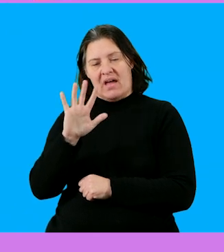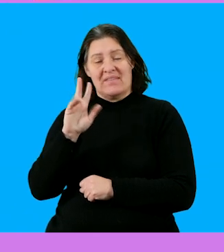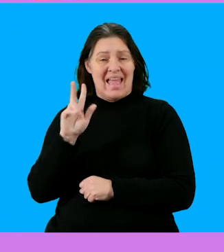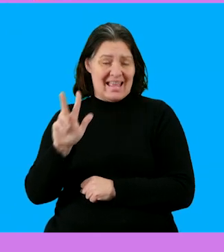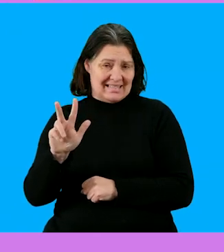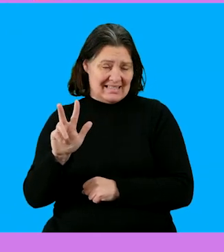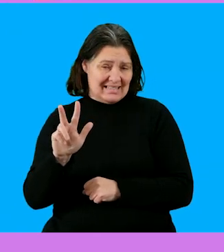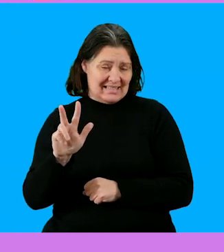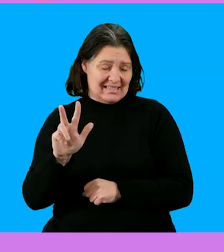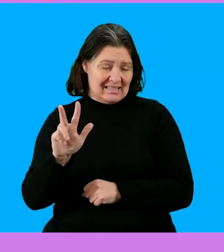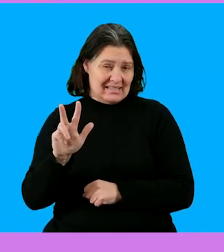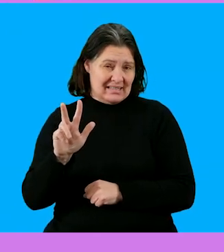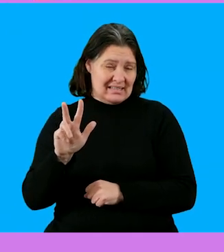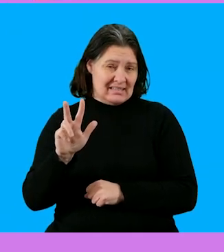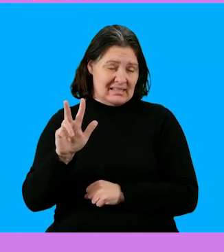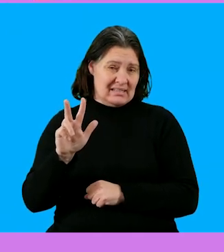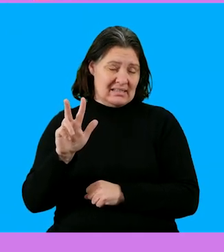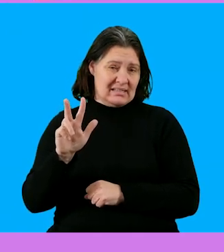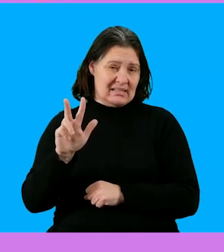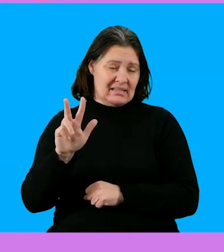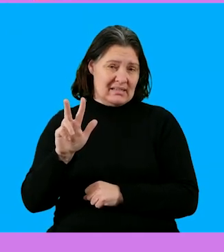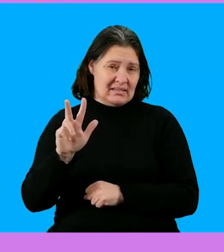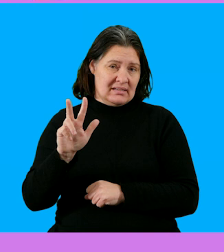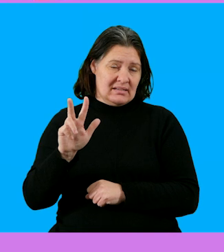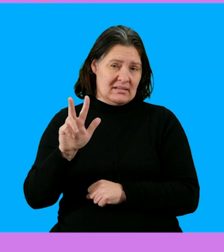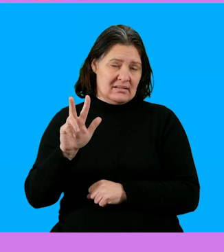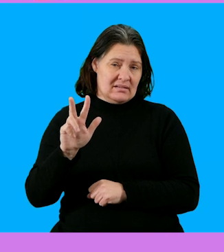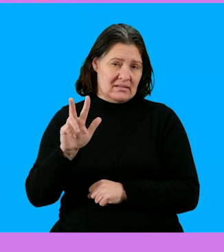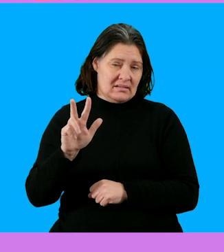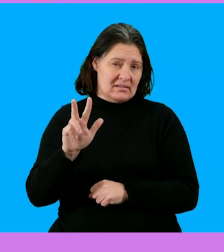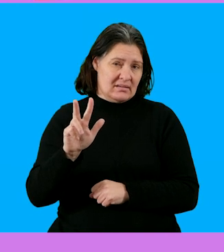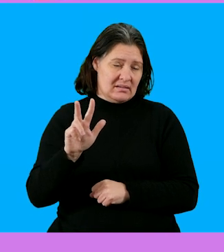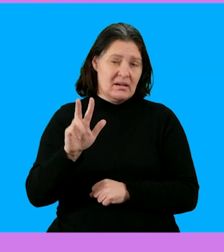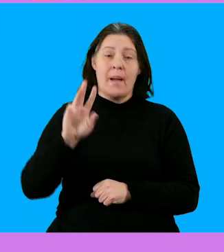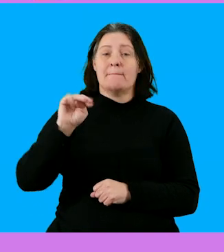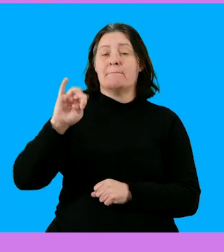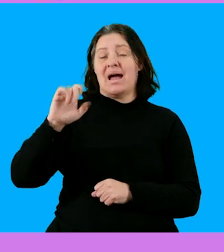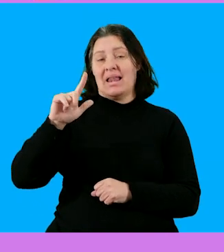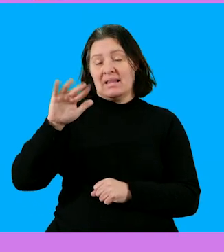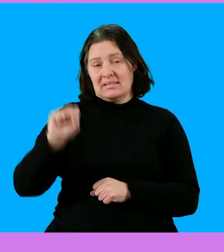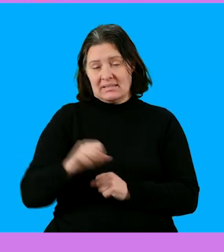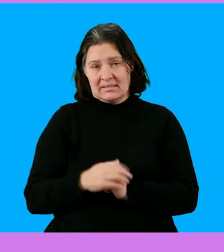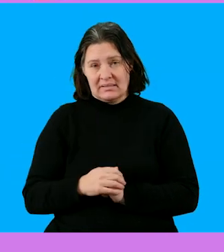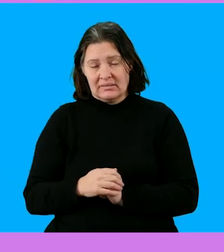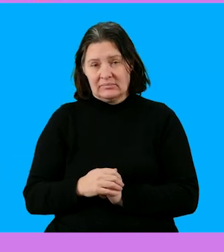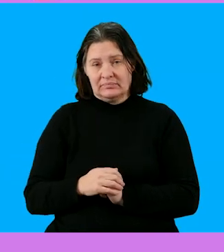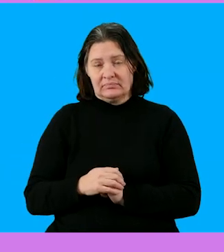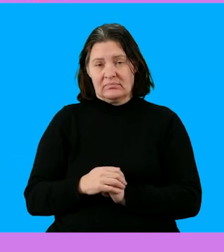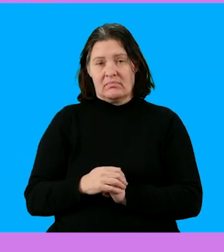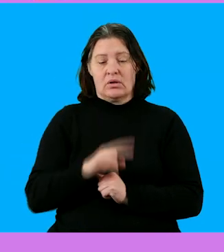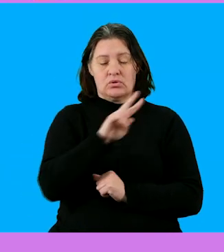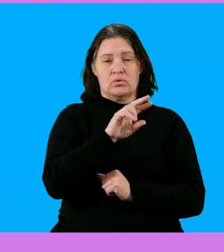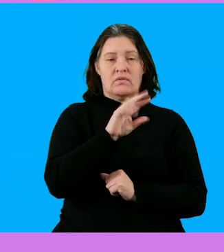253.2250358. And remember now, your answer this time is in miles. So